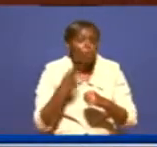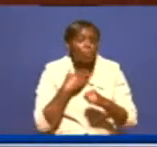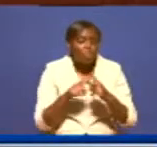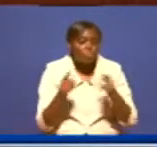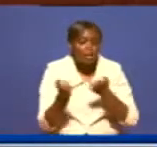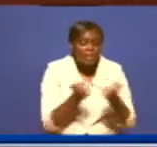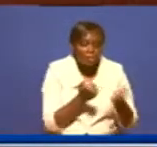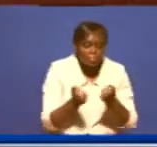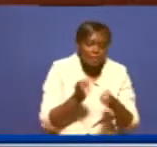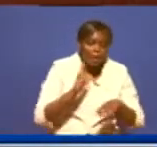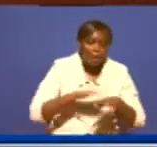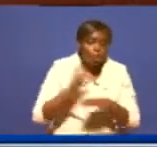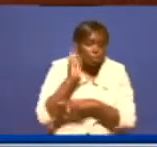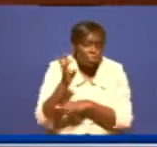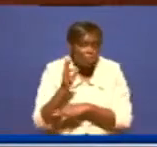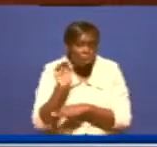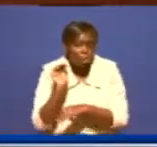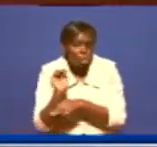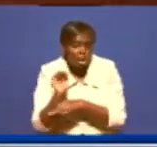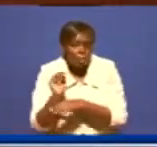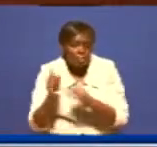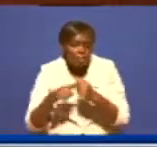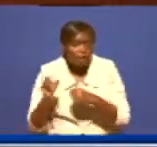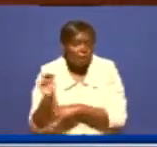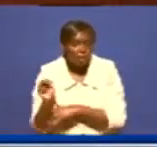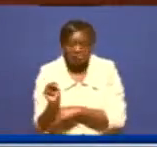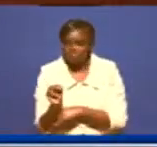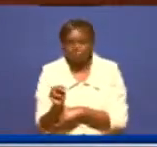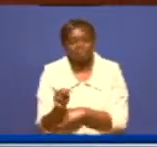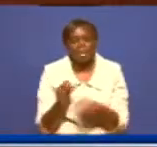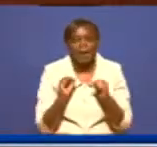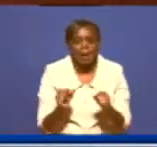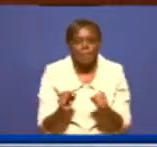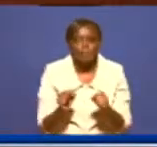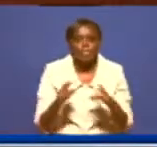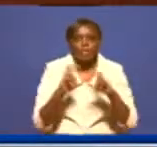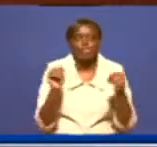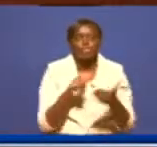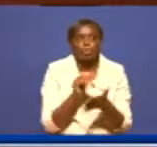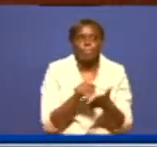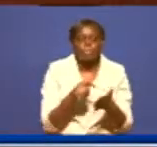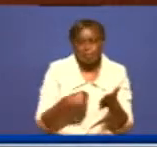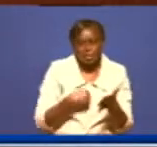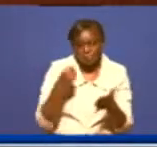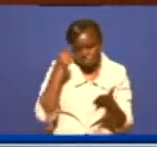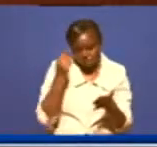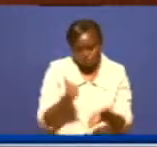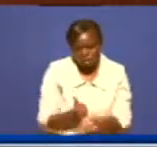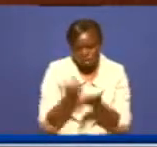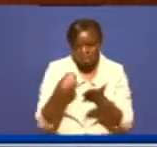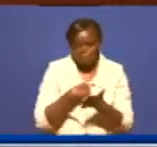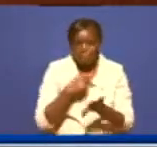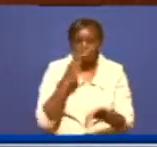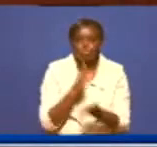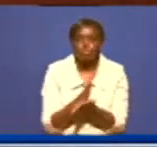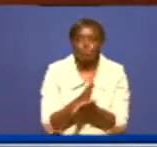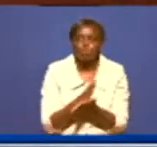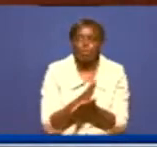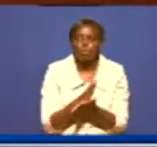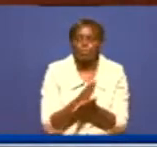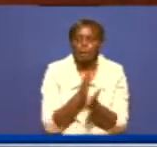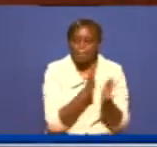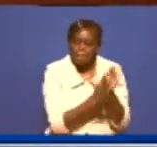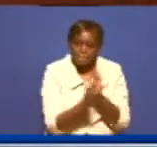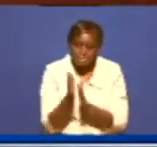startups, businesses that we need to do. So the issue of, I think this will assist us in stopping unorganized